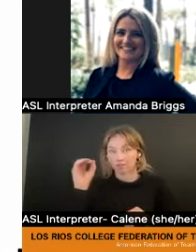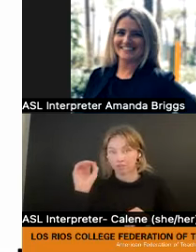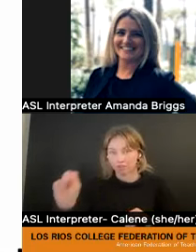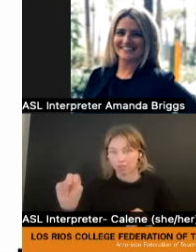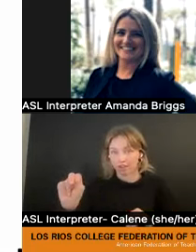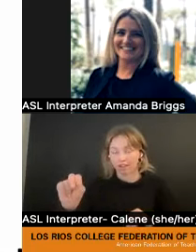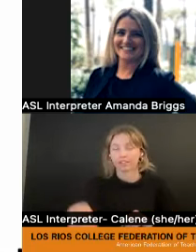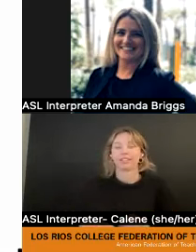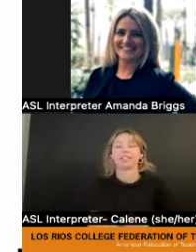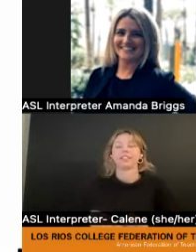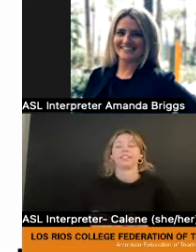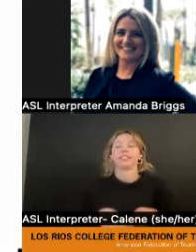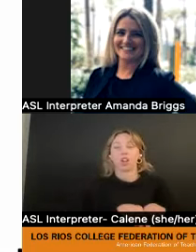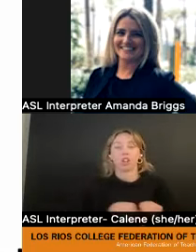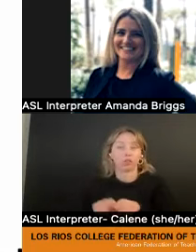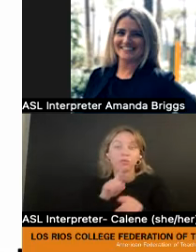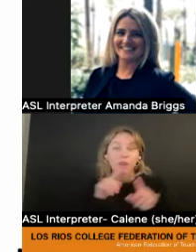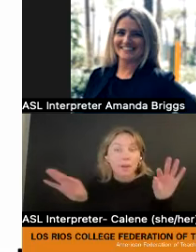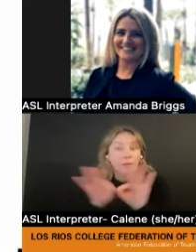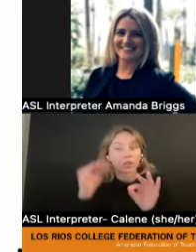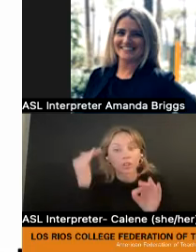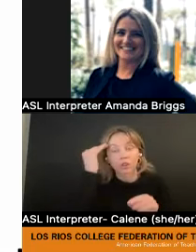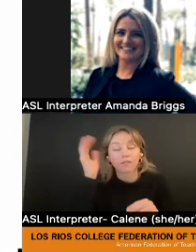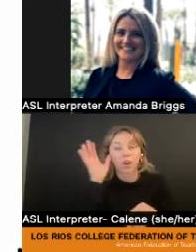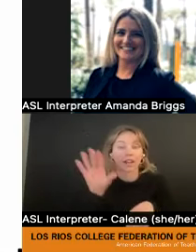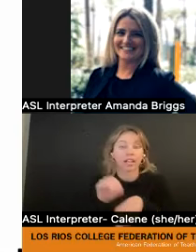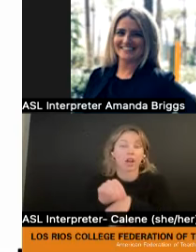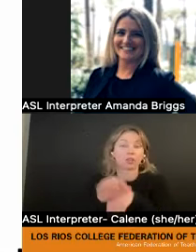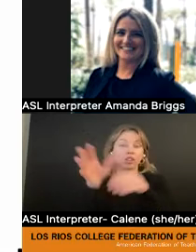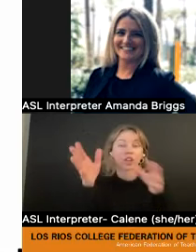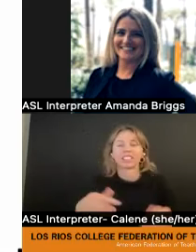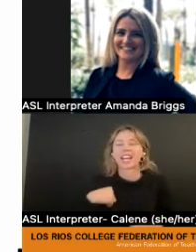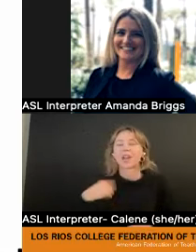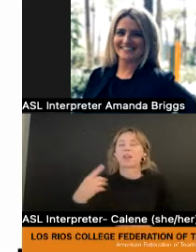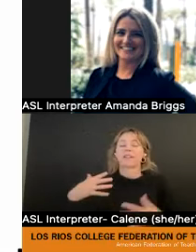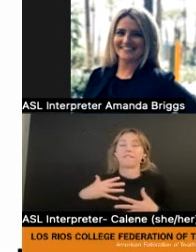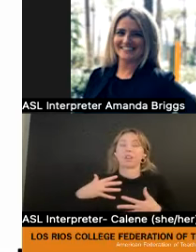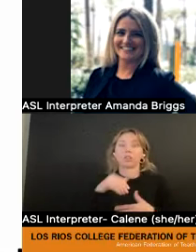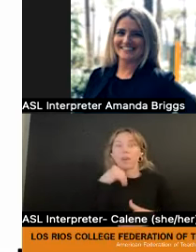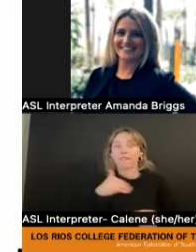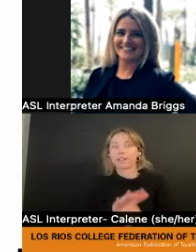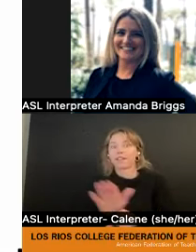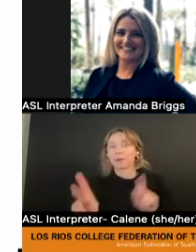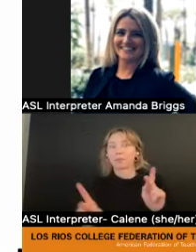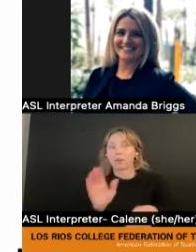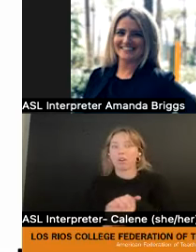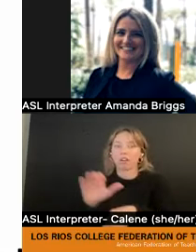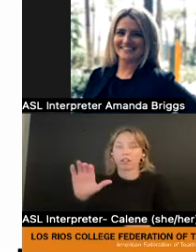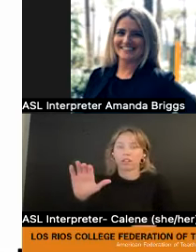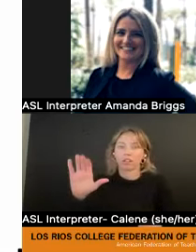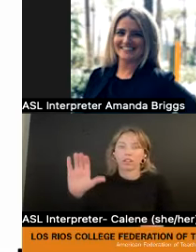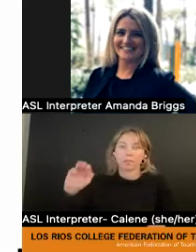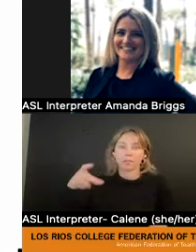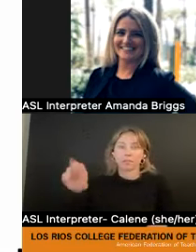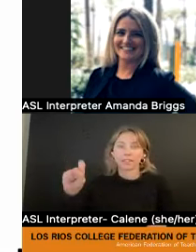That also is important to note for counselors is that there's a fear that they won't have enough people on ground for on-ground counseling